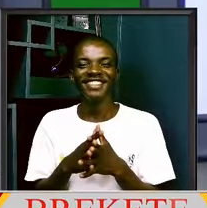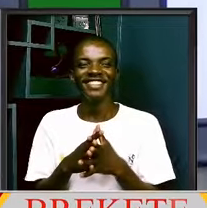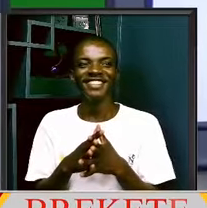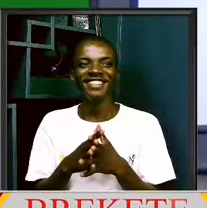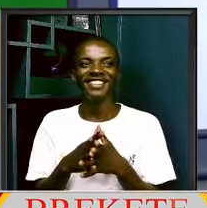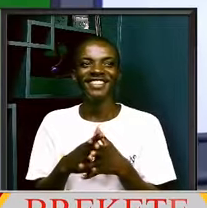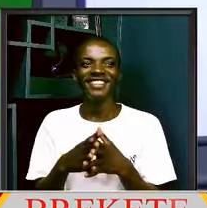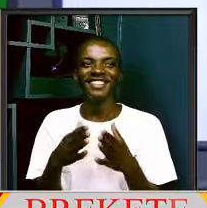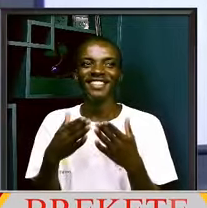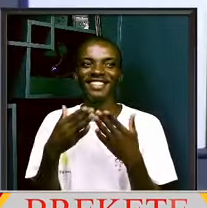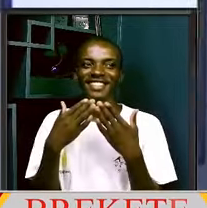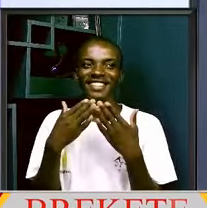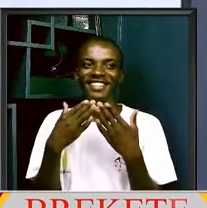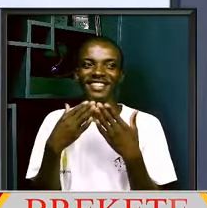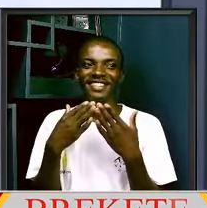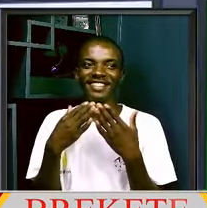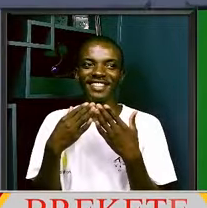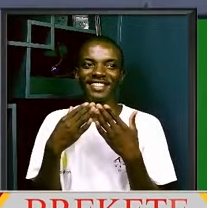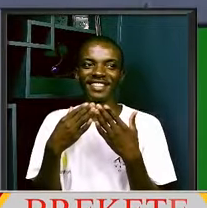Thank you, sir. Yes, sir.